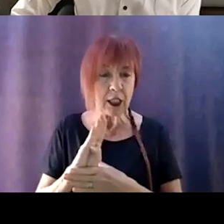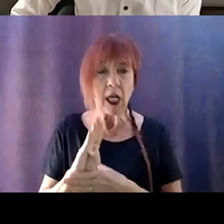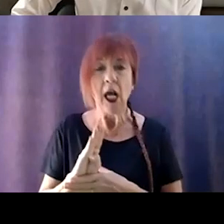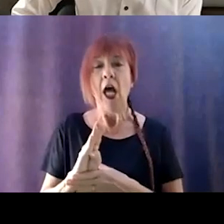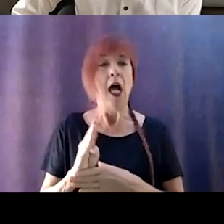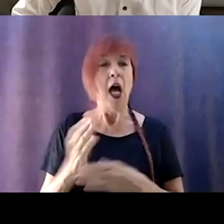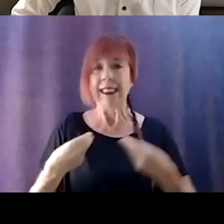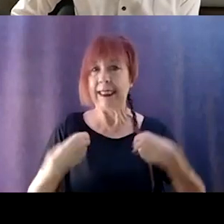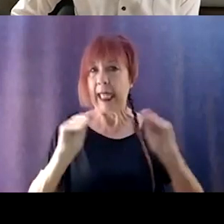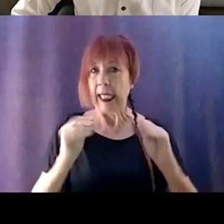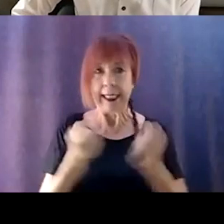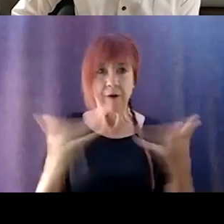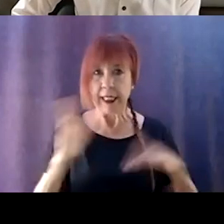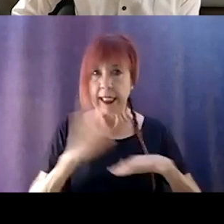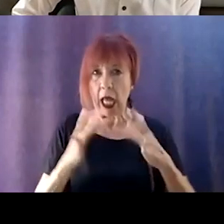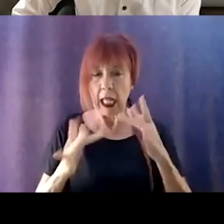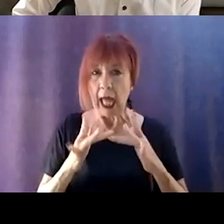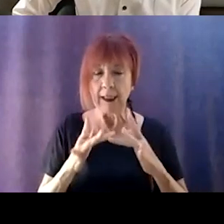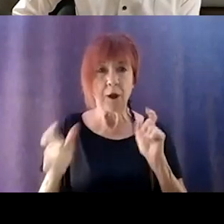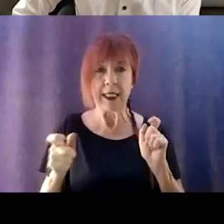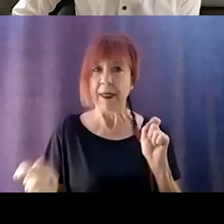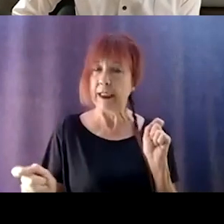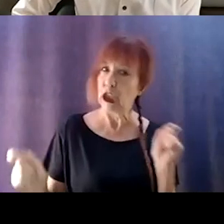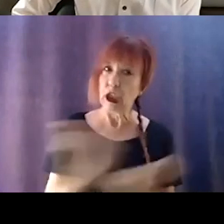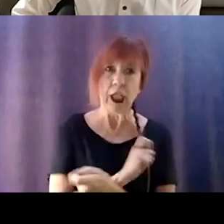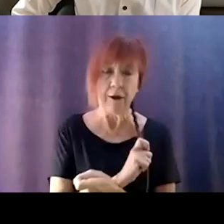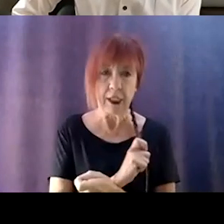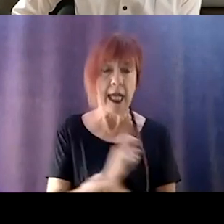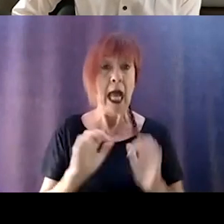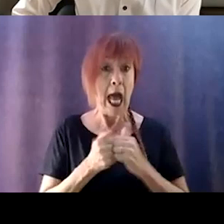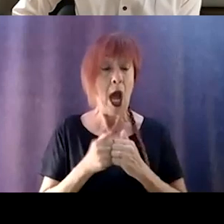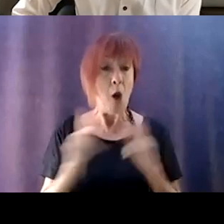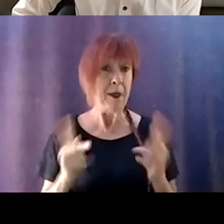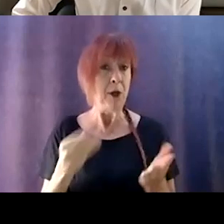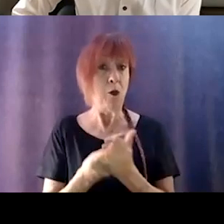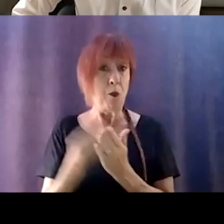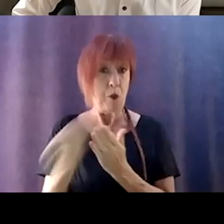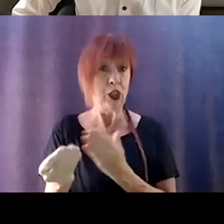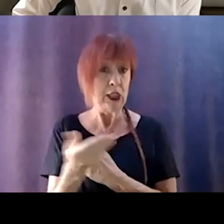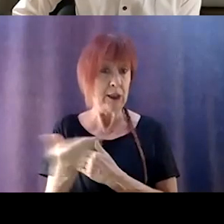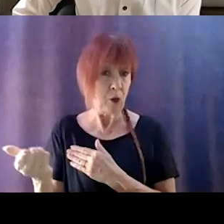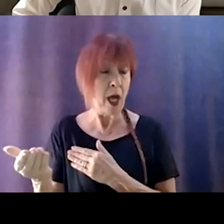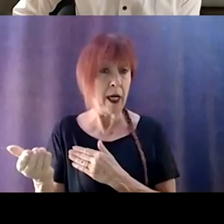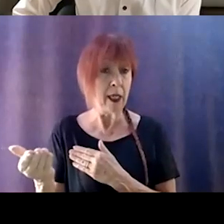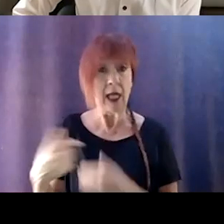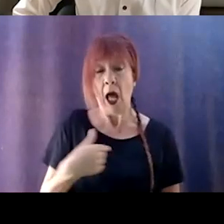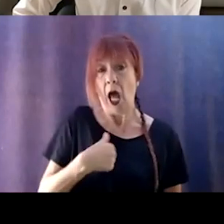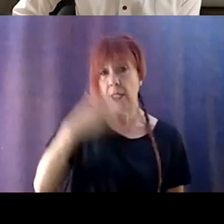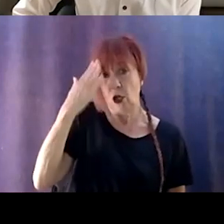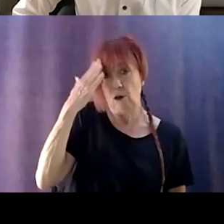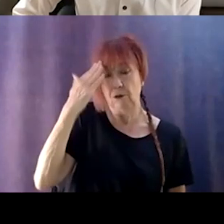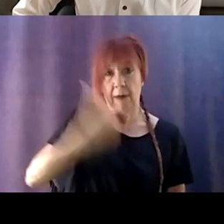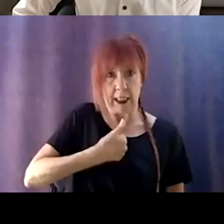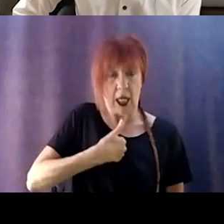that massive shift and this fundamental shift in the way that people actually purchase products, I know myself, personally, and